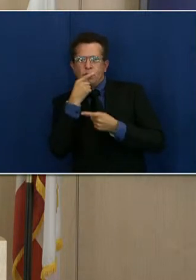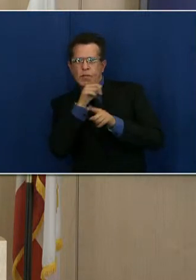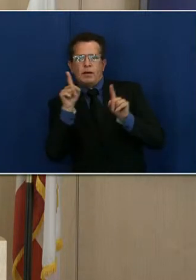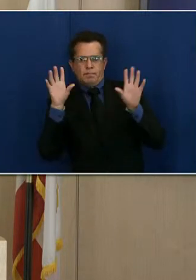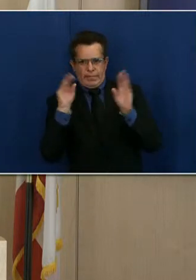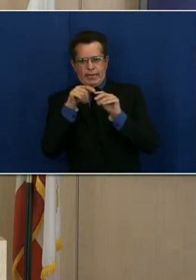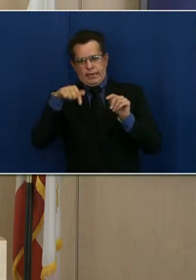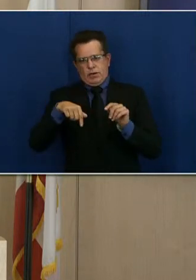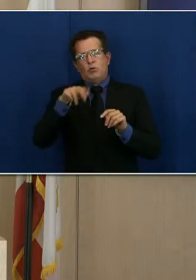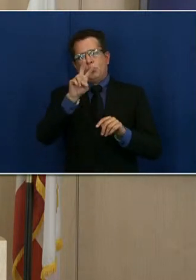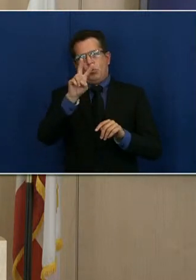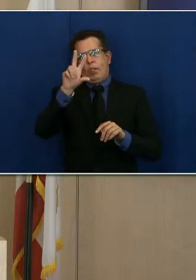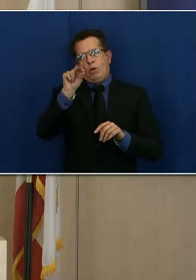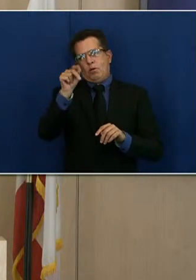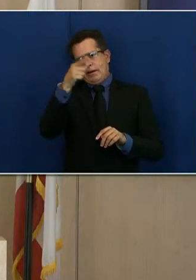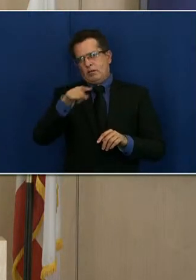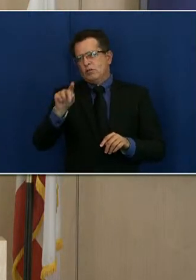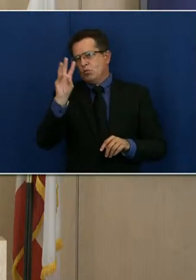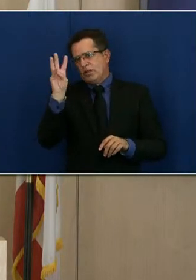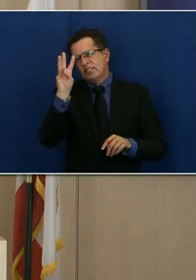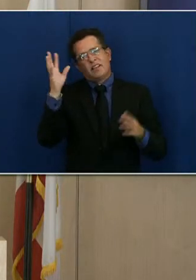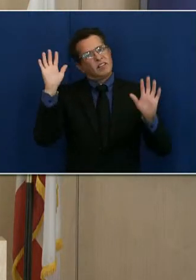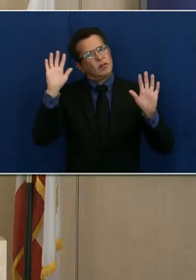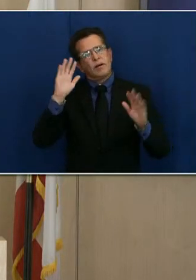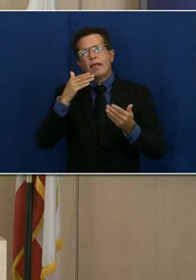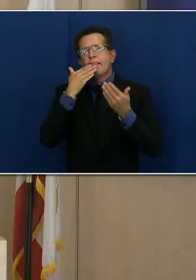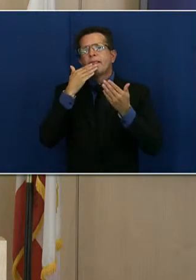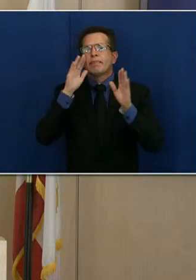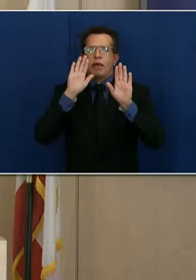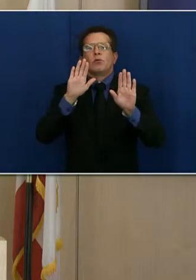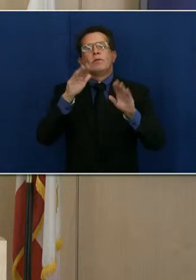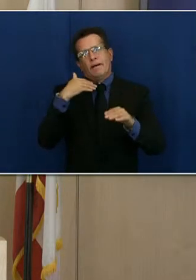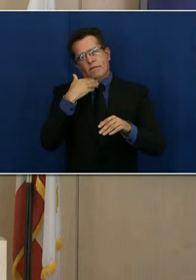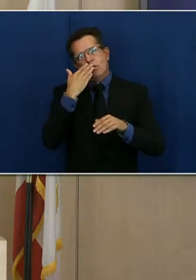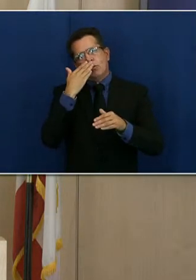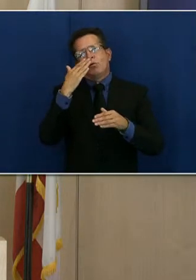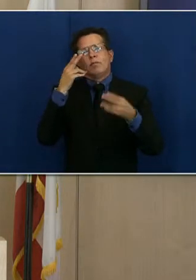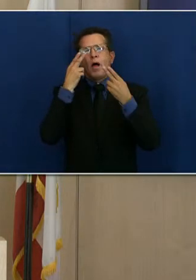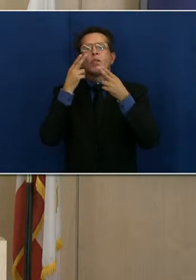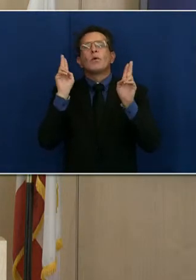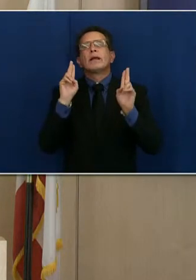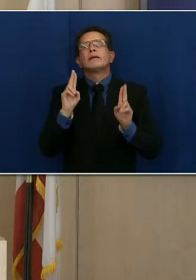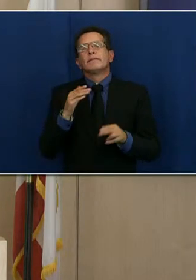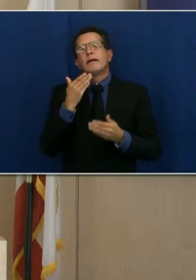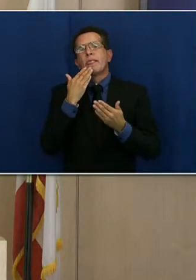in the afternoon for our next briefing. Thank you and have a very enjoyable Halloween. Thanks.